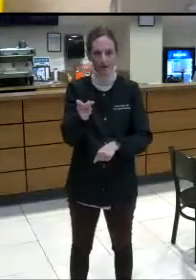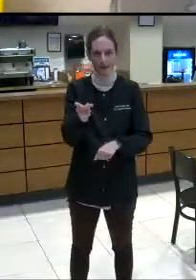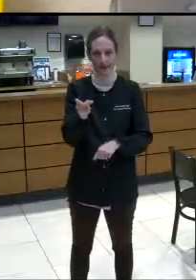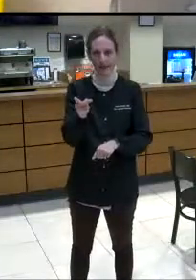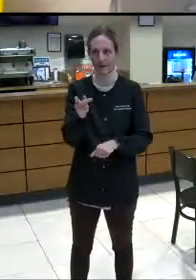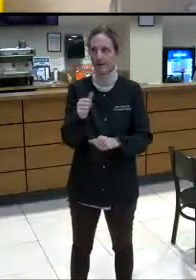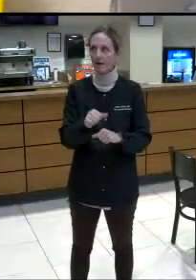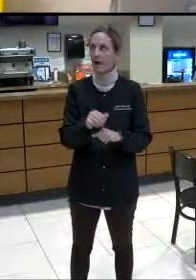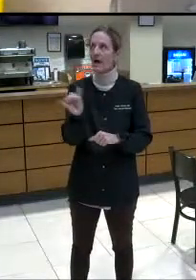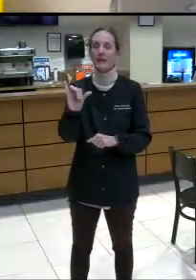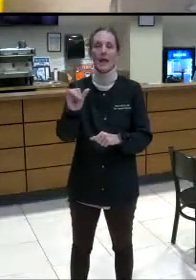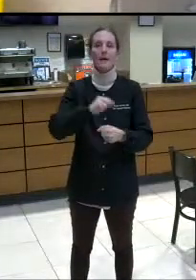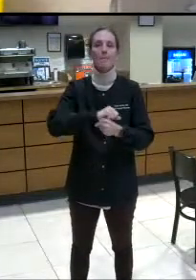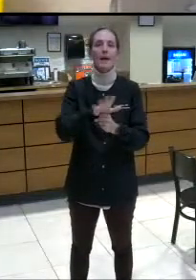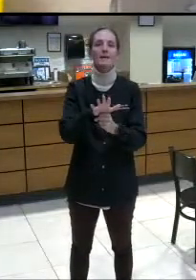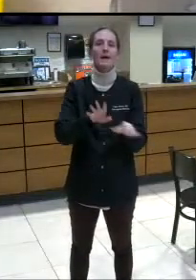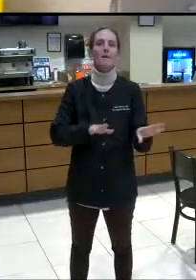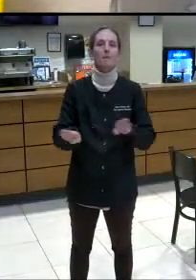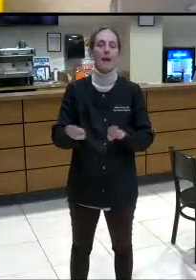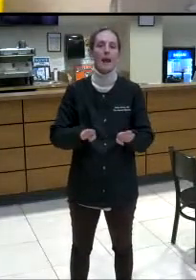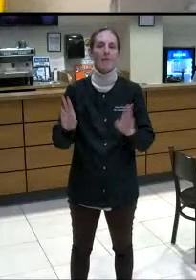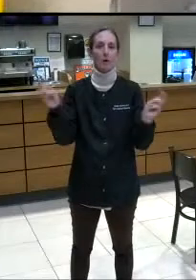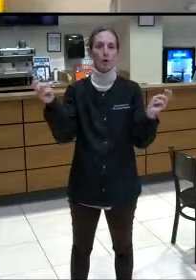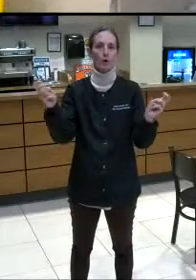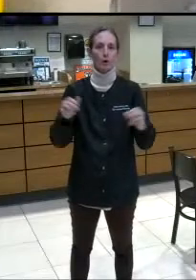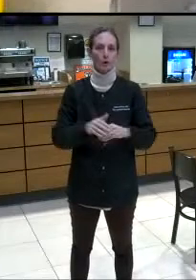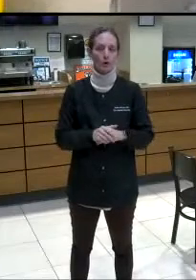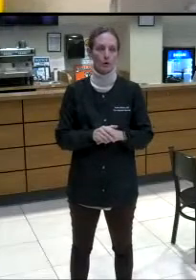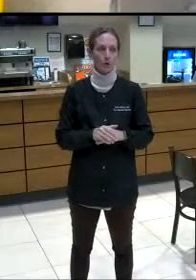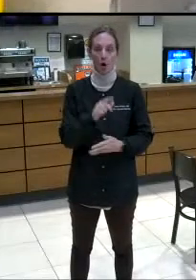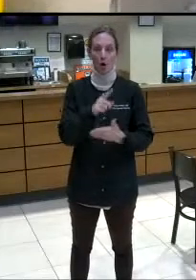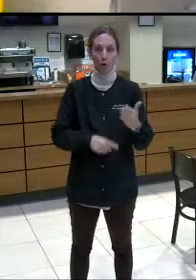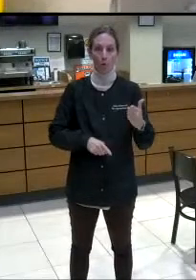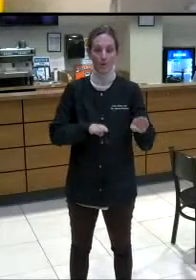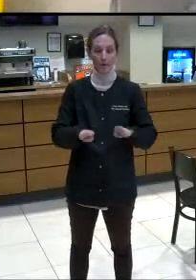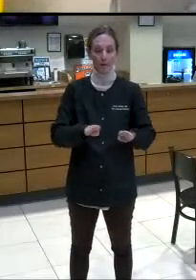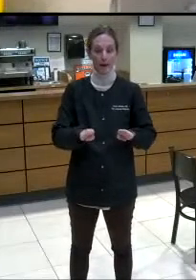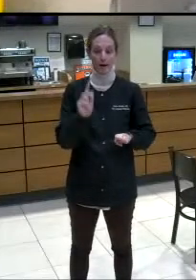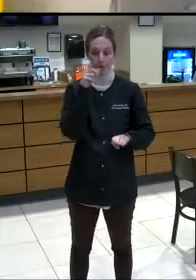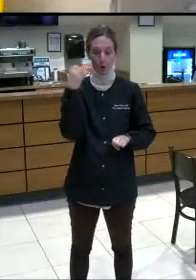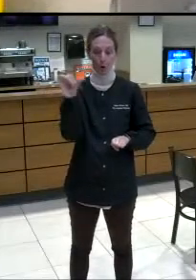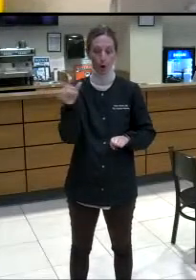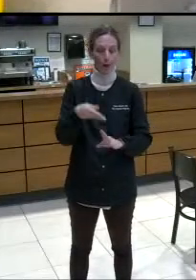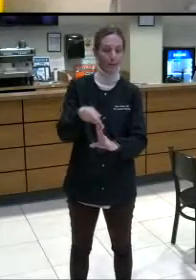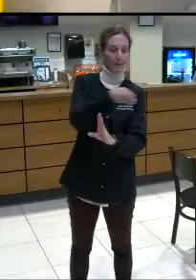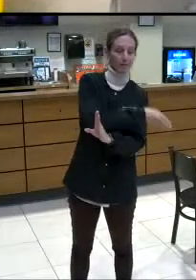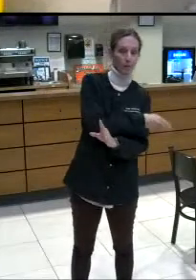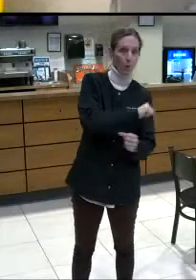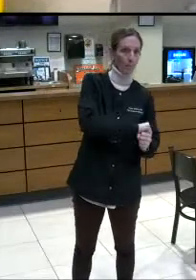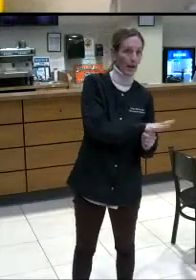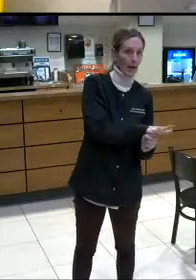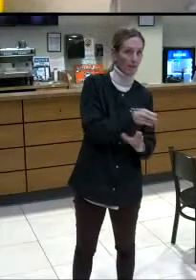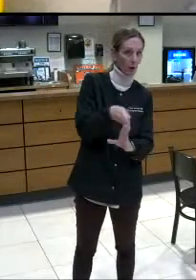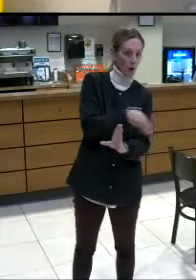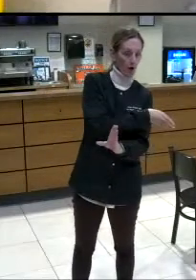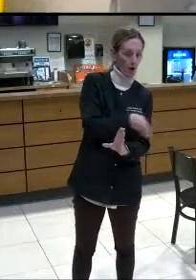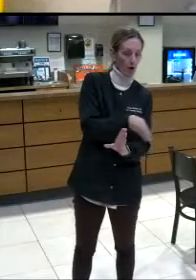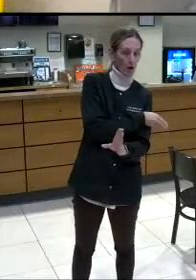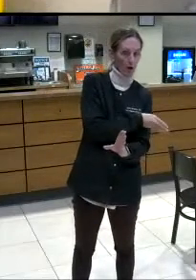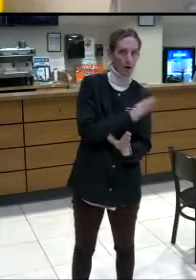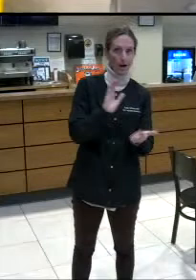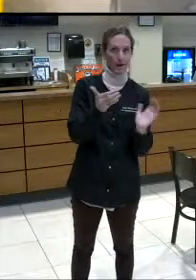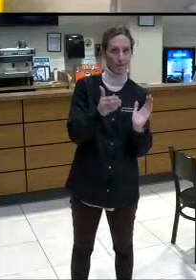behavior. So what behavior looks like before the pandemic, it looks very different. And we know